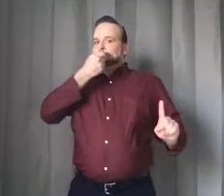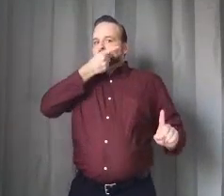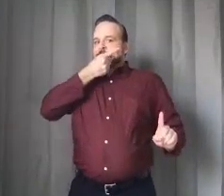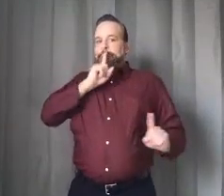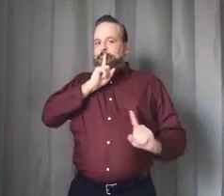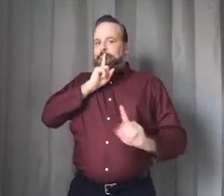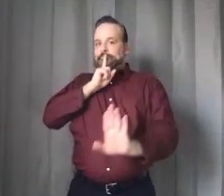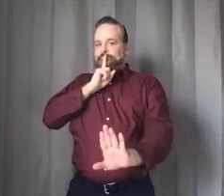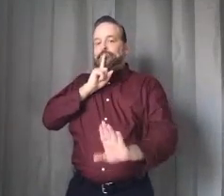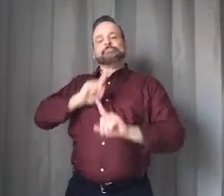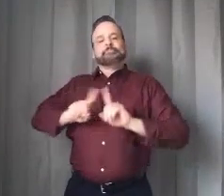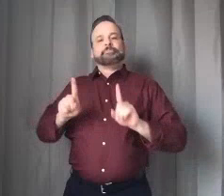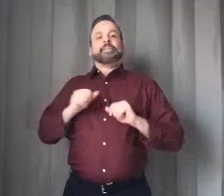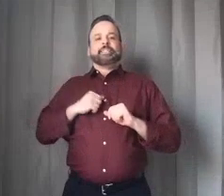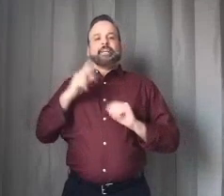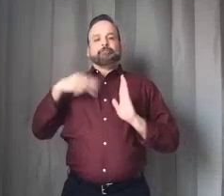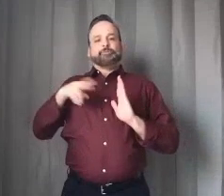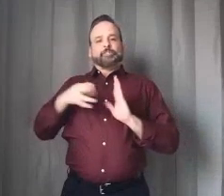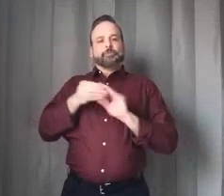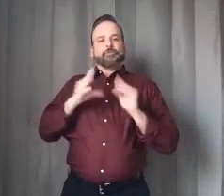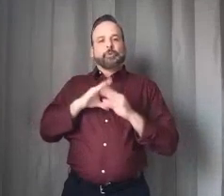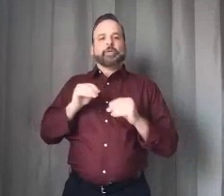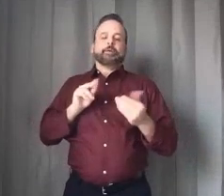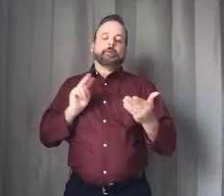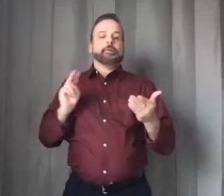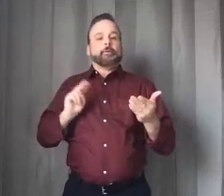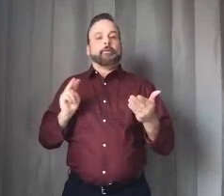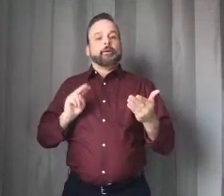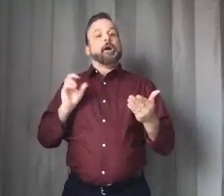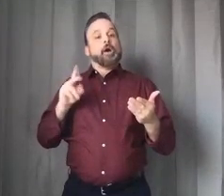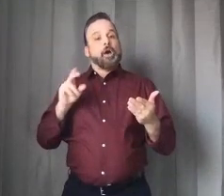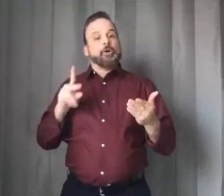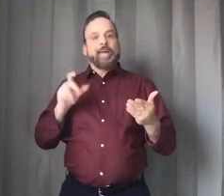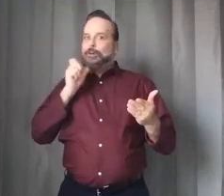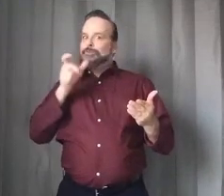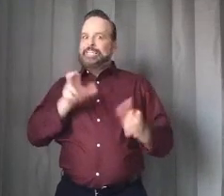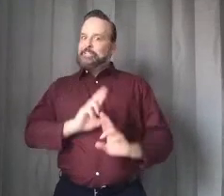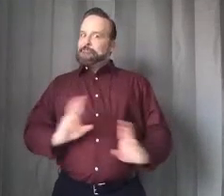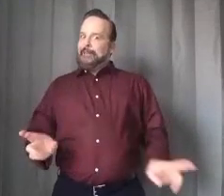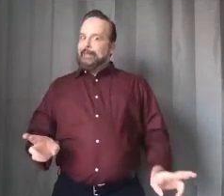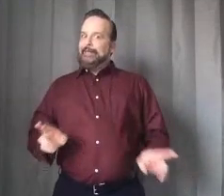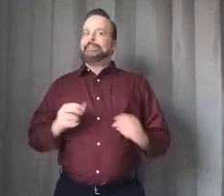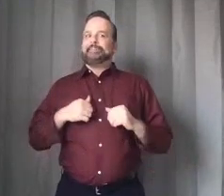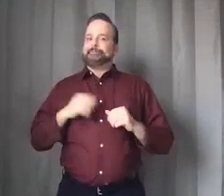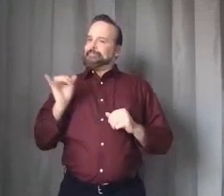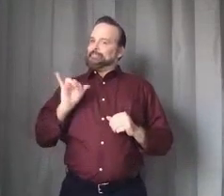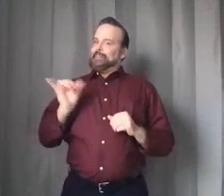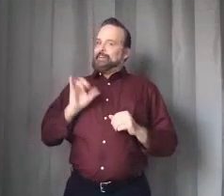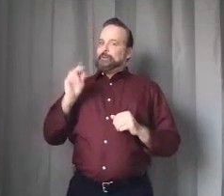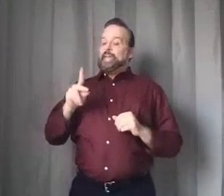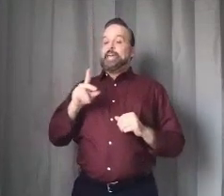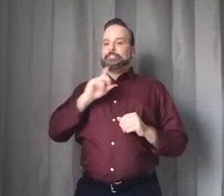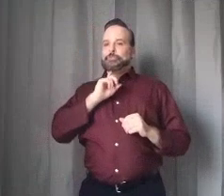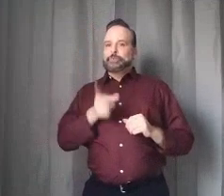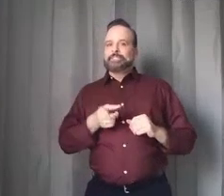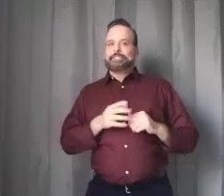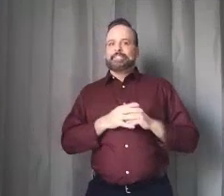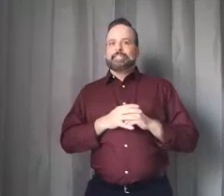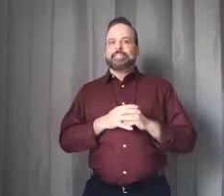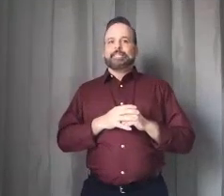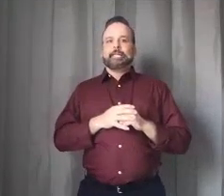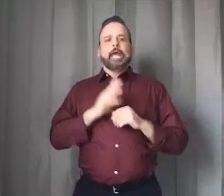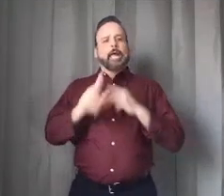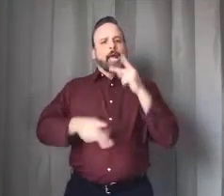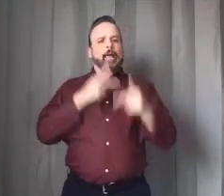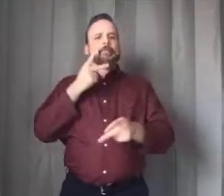away. But when I was reading the story, I was like, okay, I wasn't ready. Okay, so it's like, so it made everything, it's the kind of